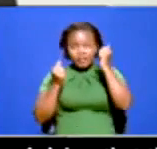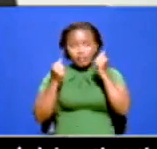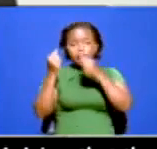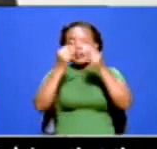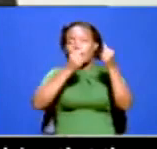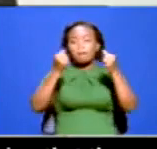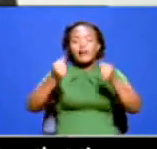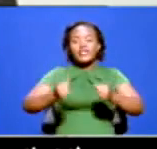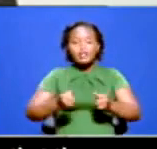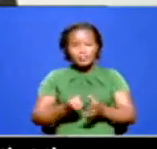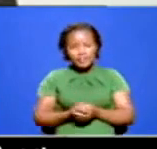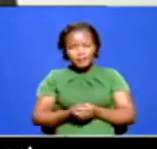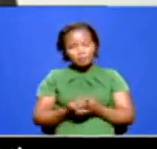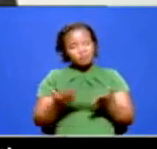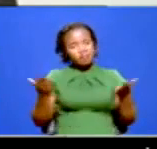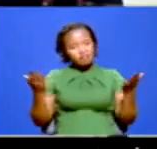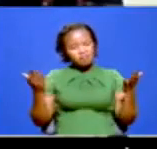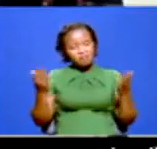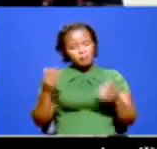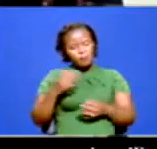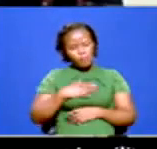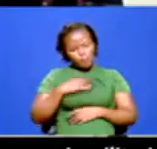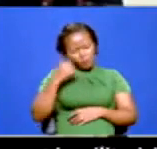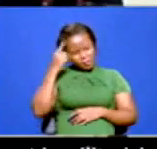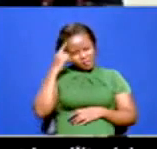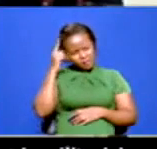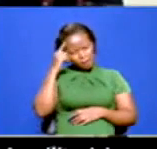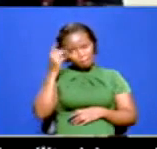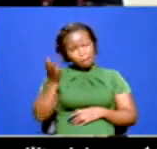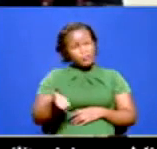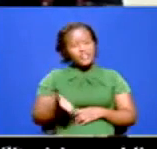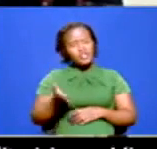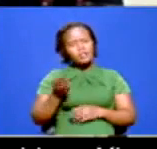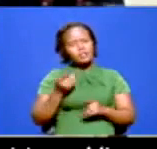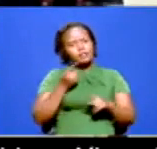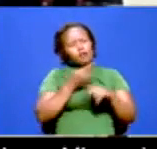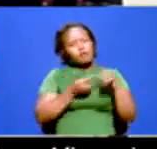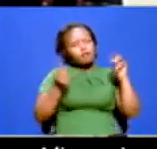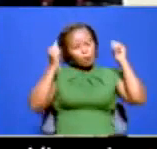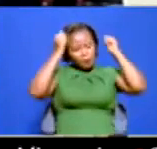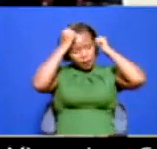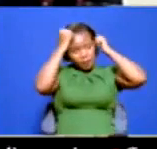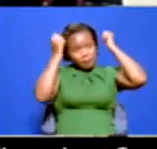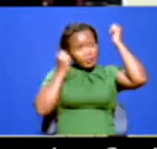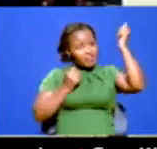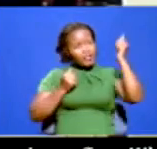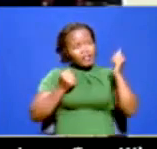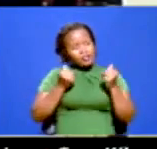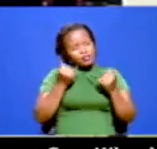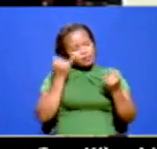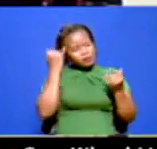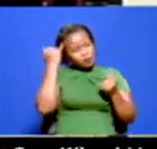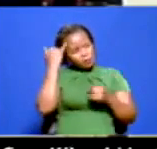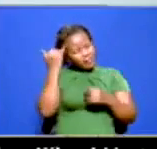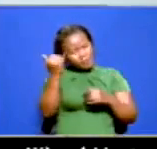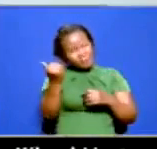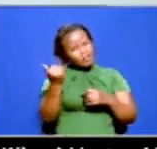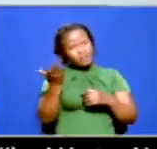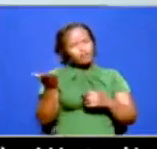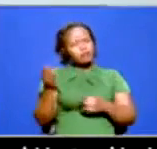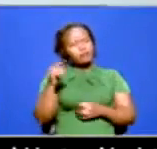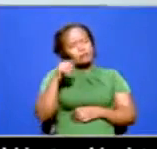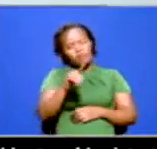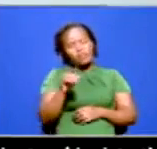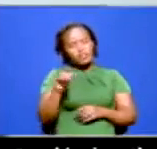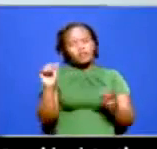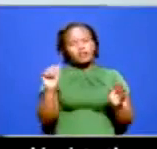I think ranking, in my view, from a military perspective, is something that you cannot be able